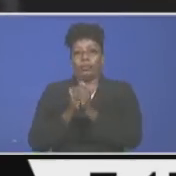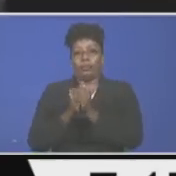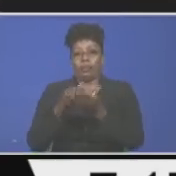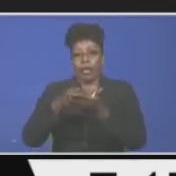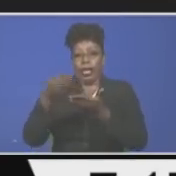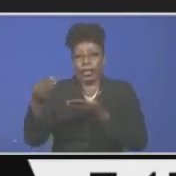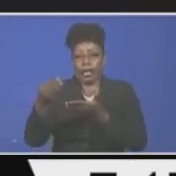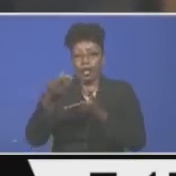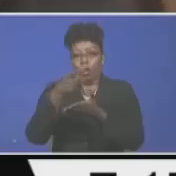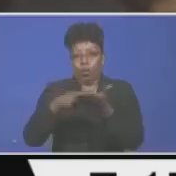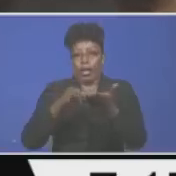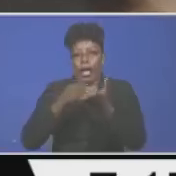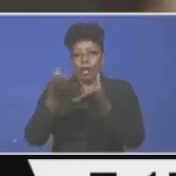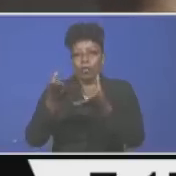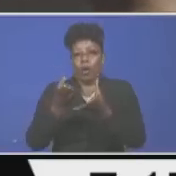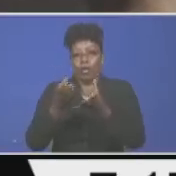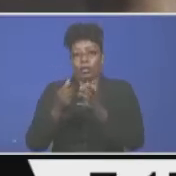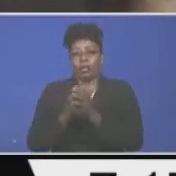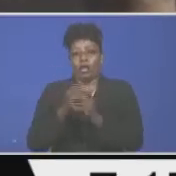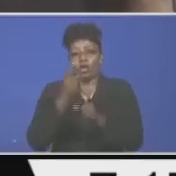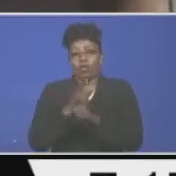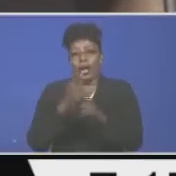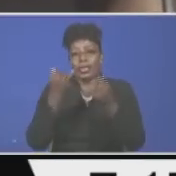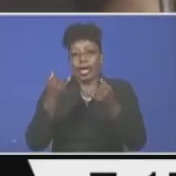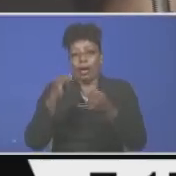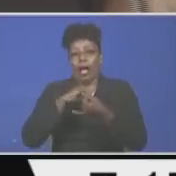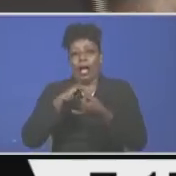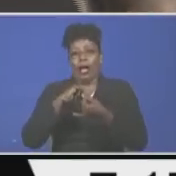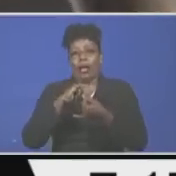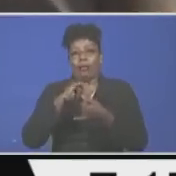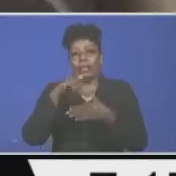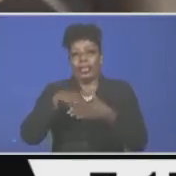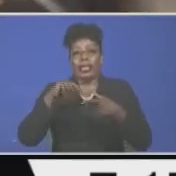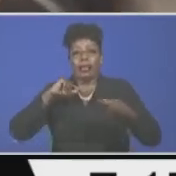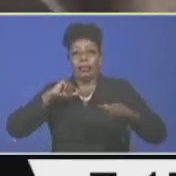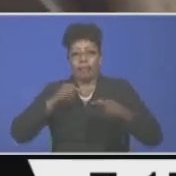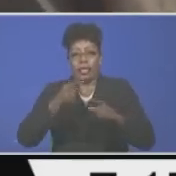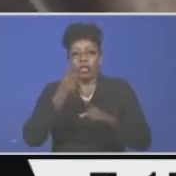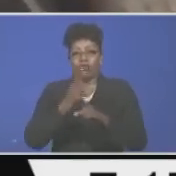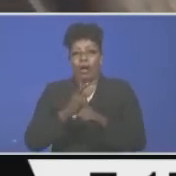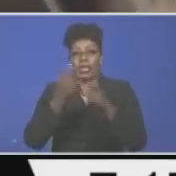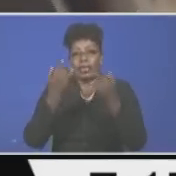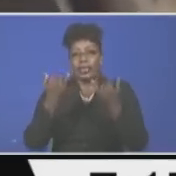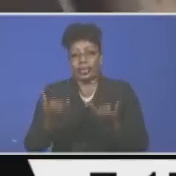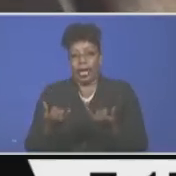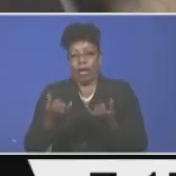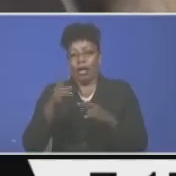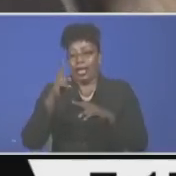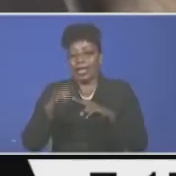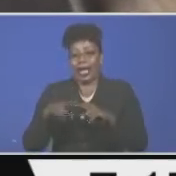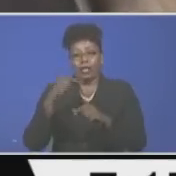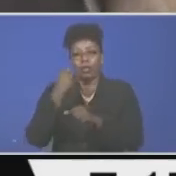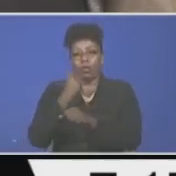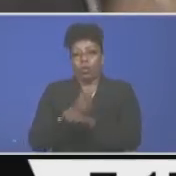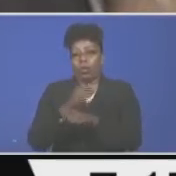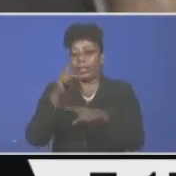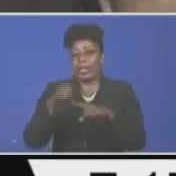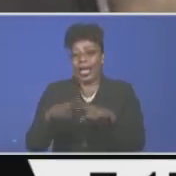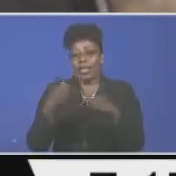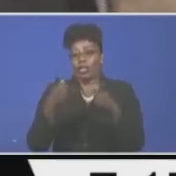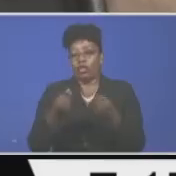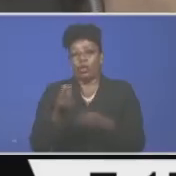buy what I want. Right now, I'm in pain right now. I cannot work, cannot do